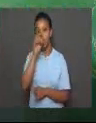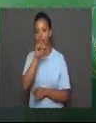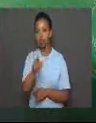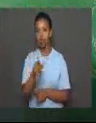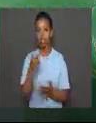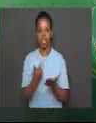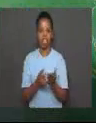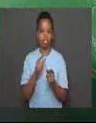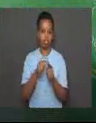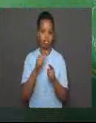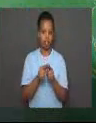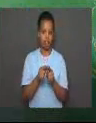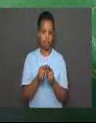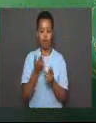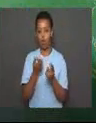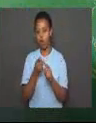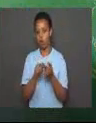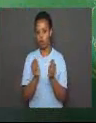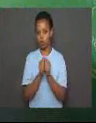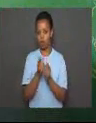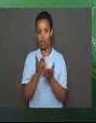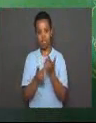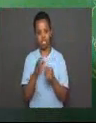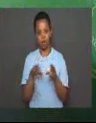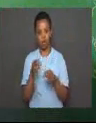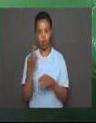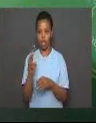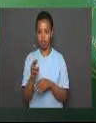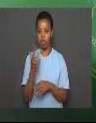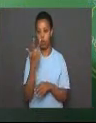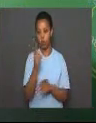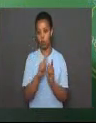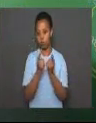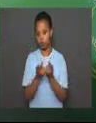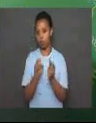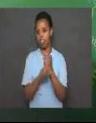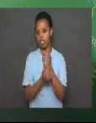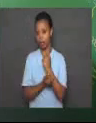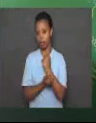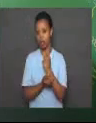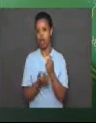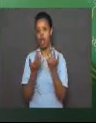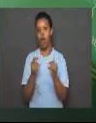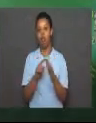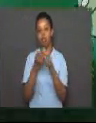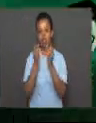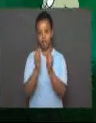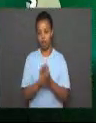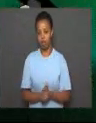Discuss this term with a partner or in groups of 3. You may begin.